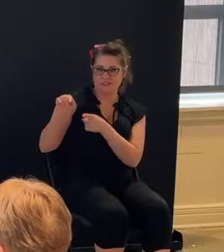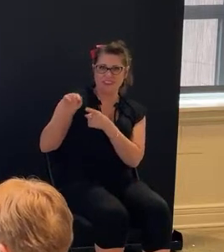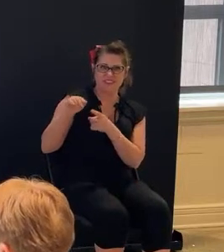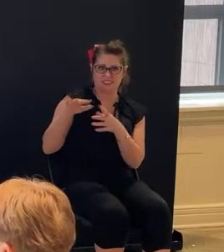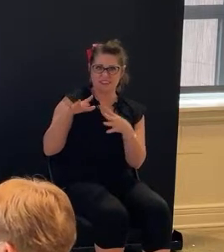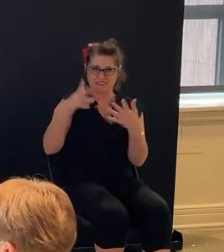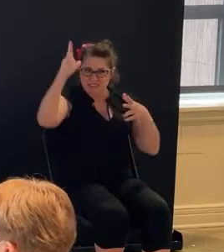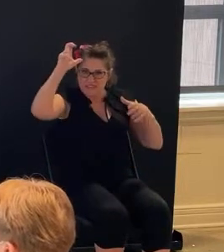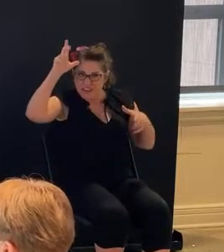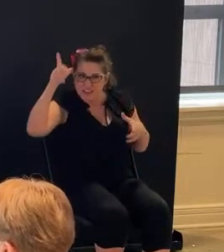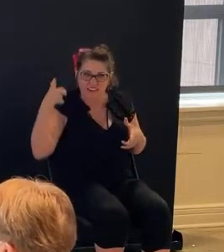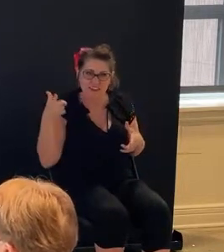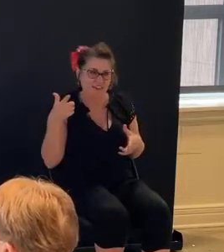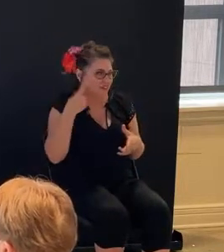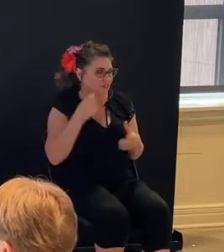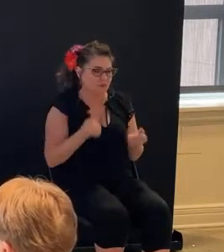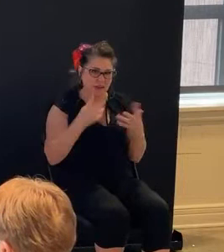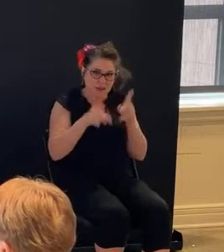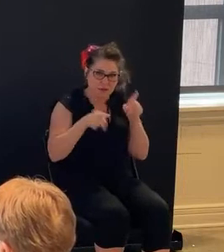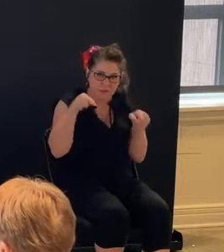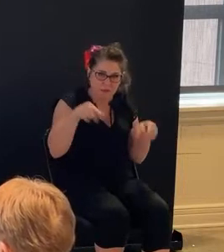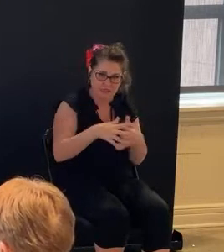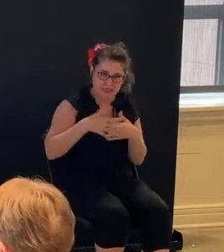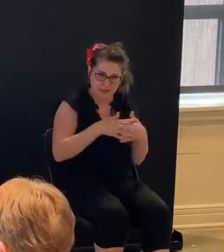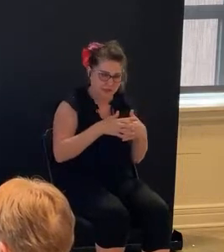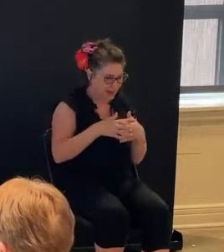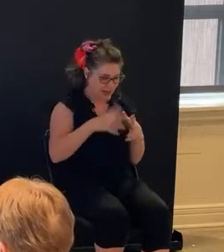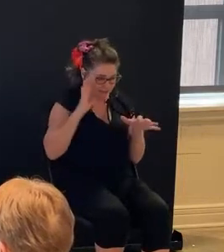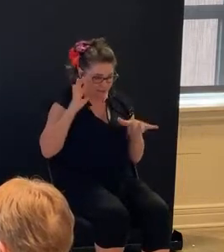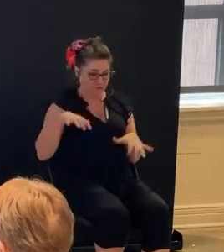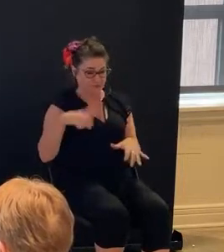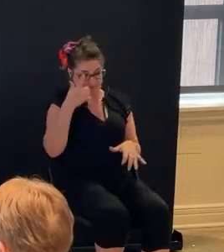is still just astounding to me.